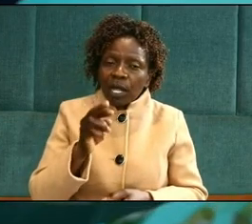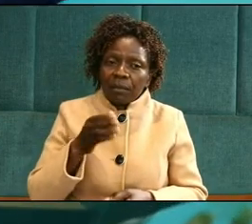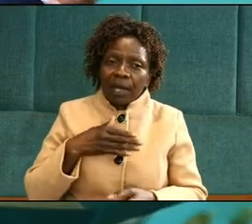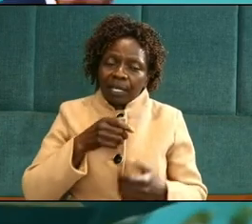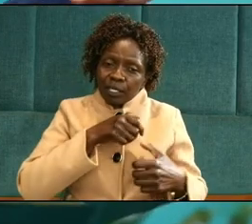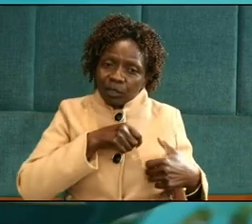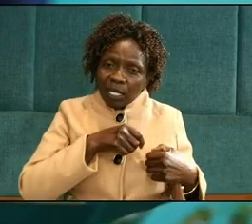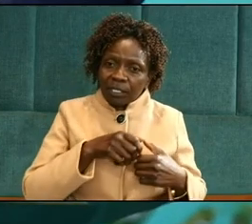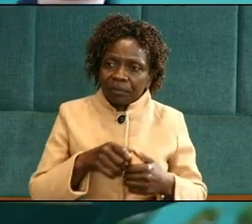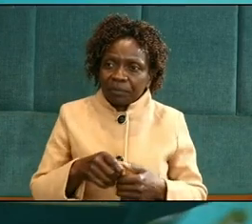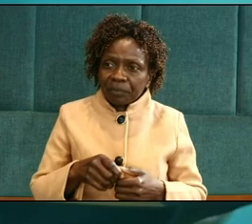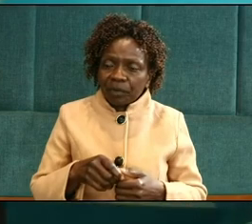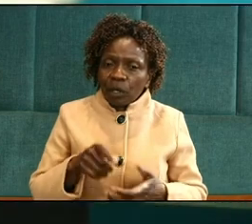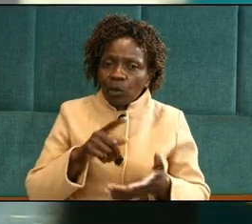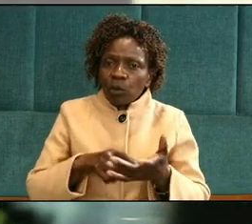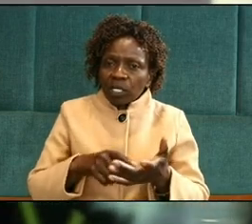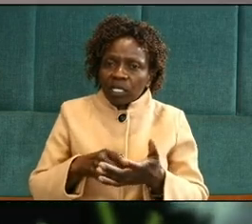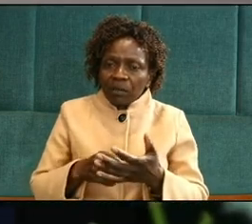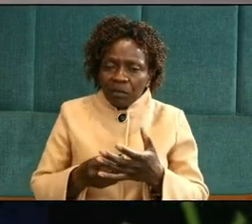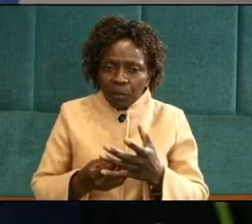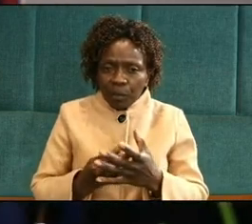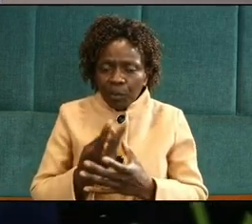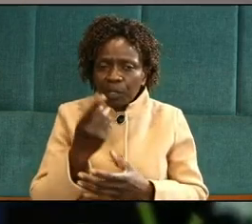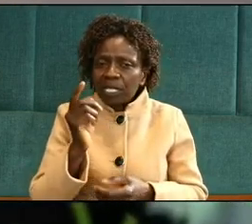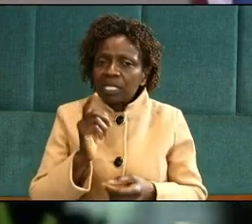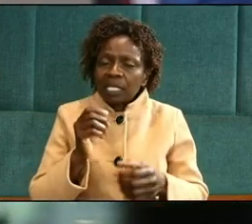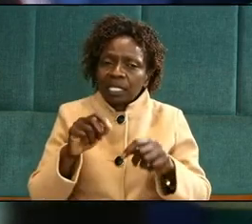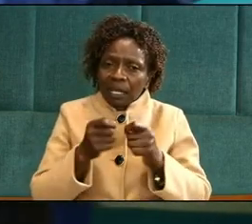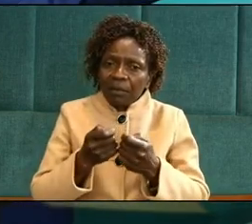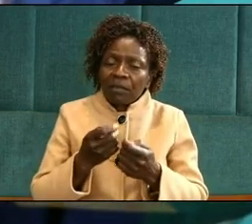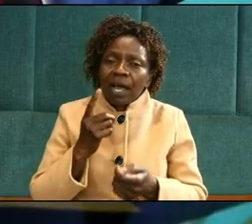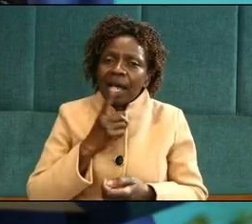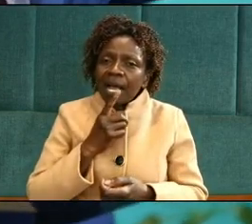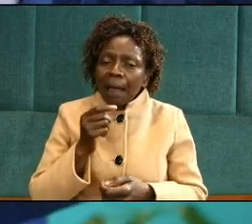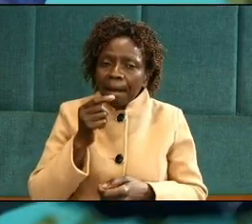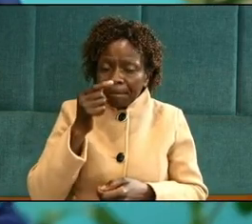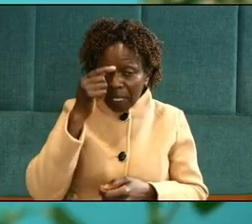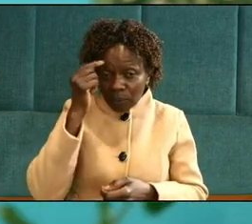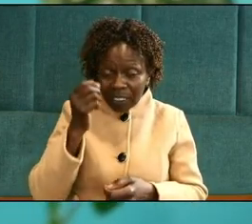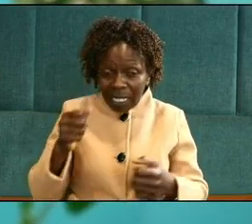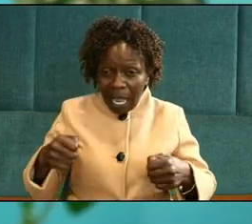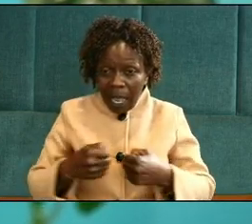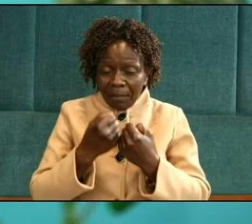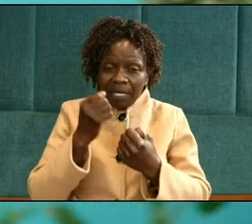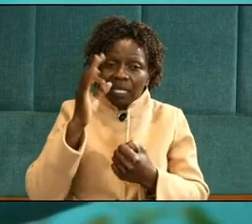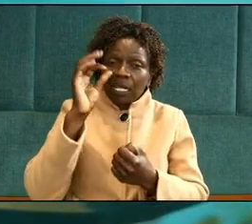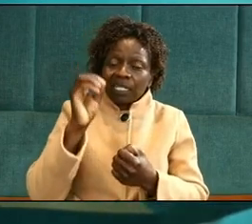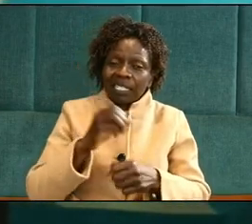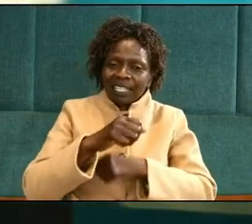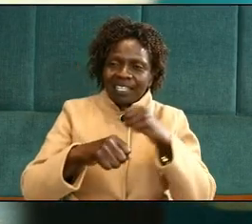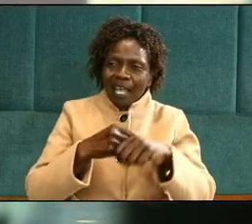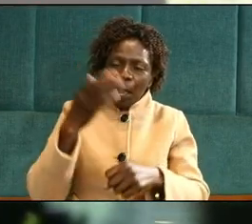is making and fueling that kind of anger is that because it happened 30 years ago,